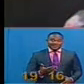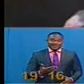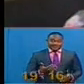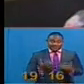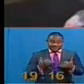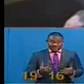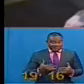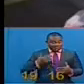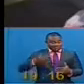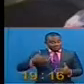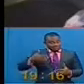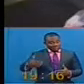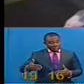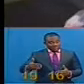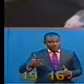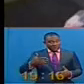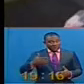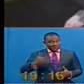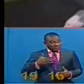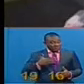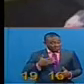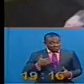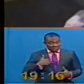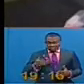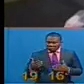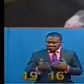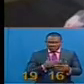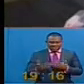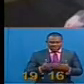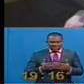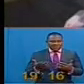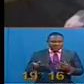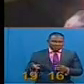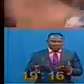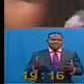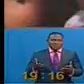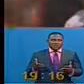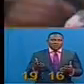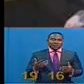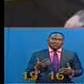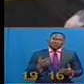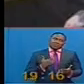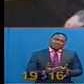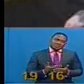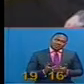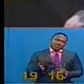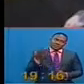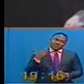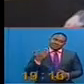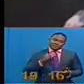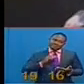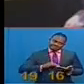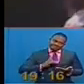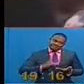from now on, everything is in the right order. So whatever I've done in the past should